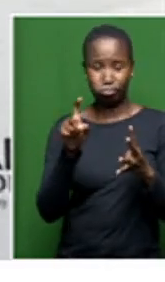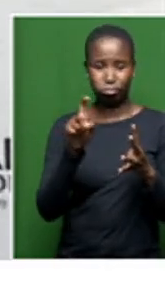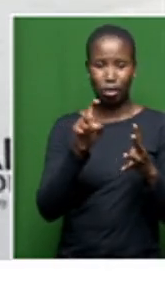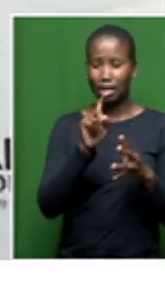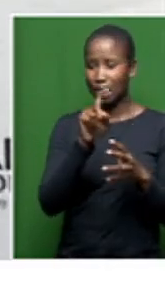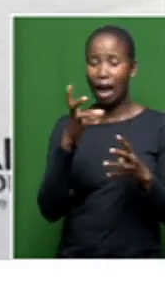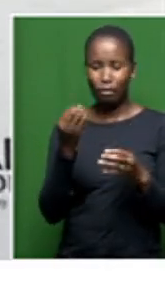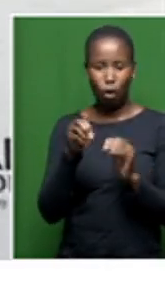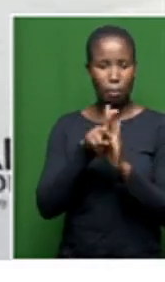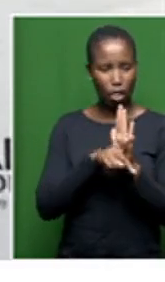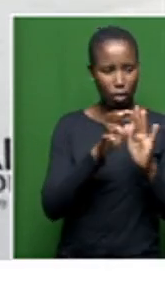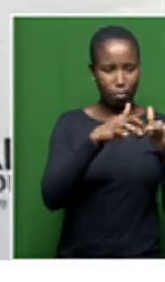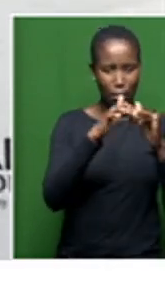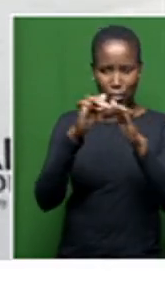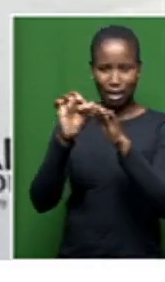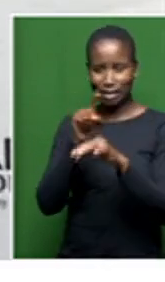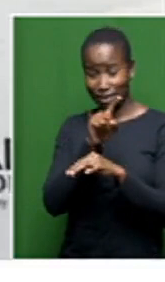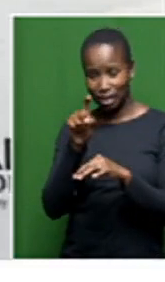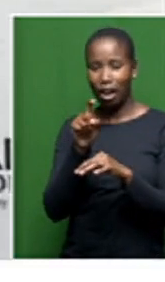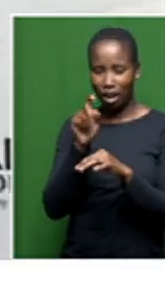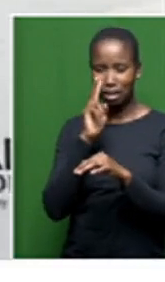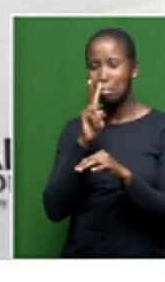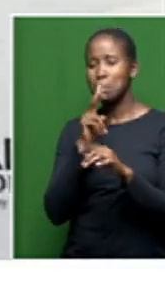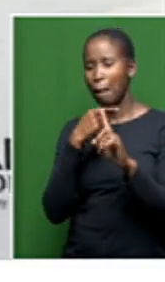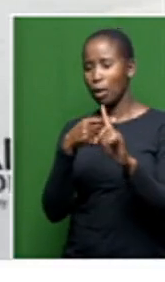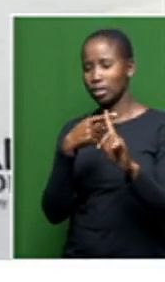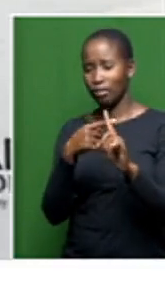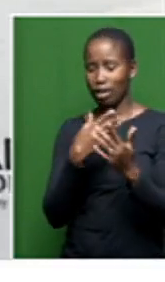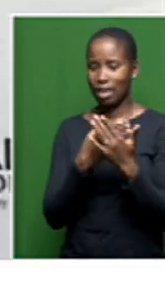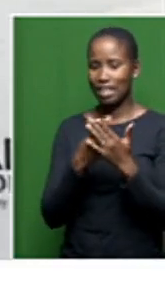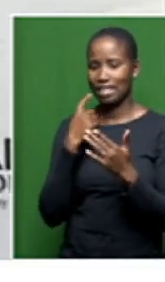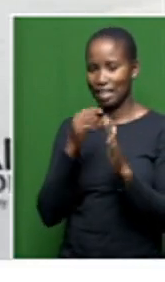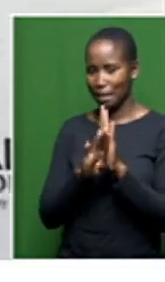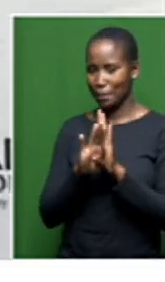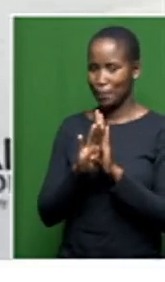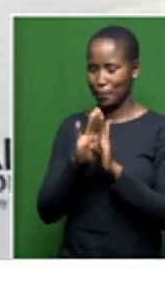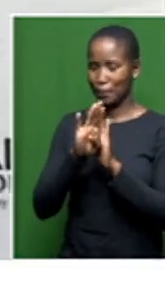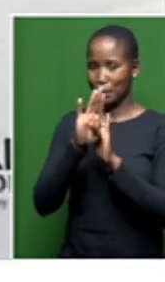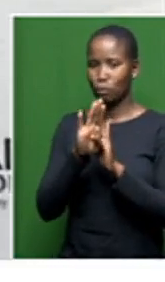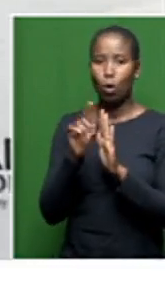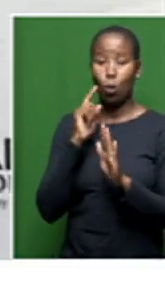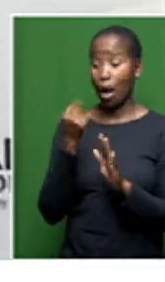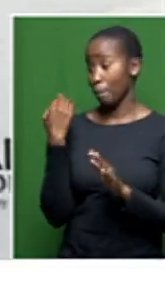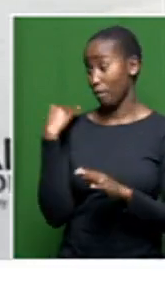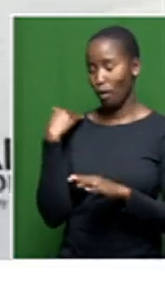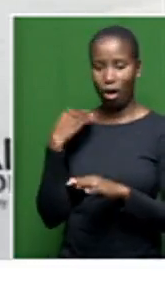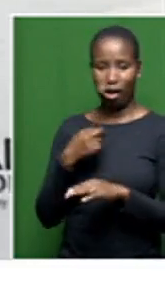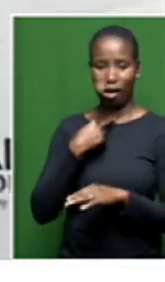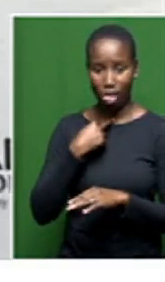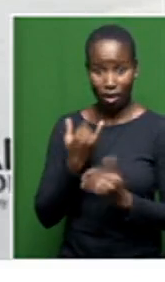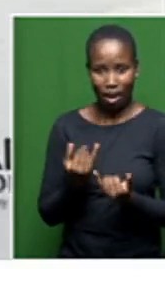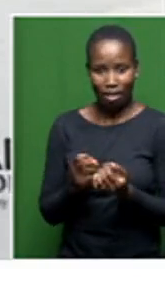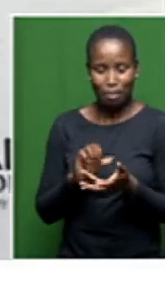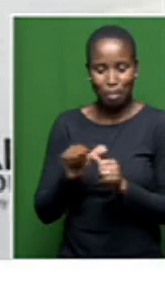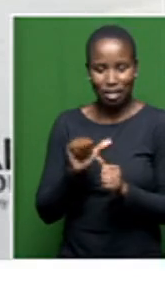policy developments that are positive in terms of unlocking things that have been difficult in the past for investment. So if you look